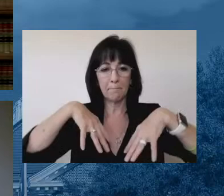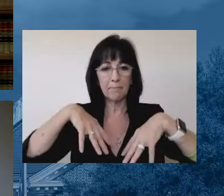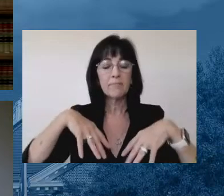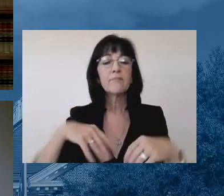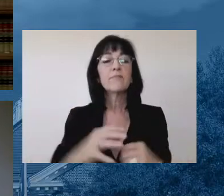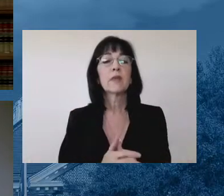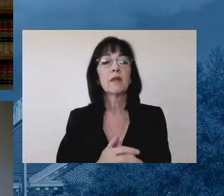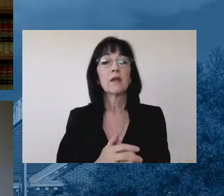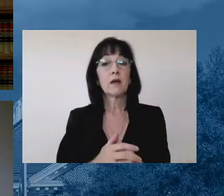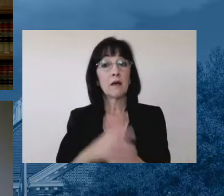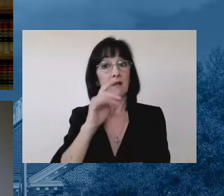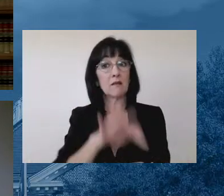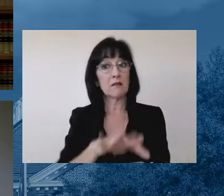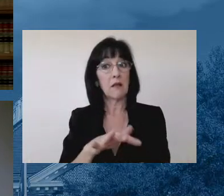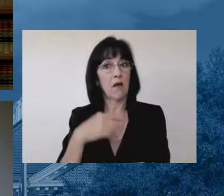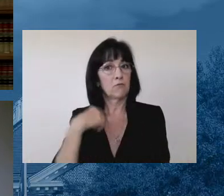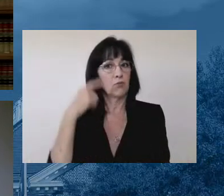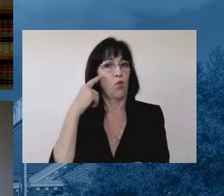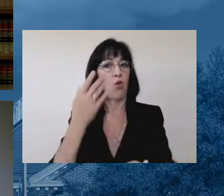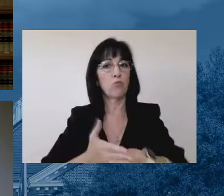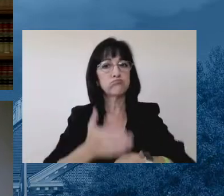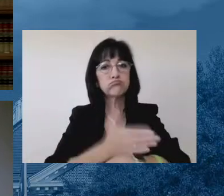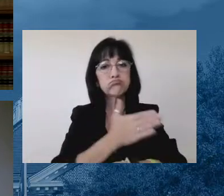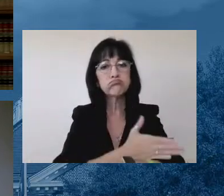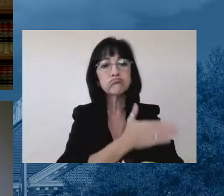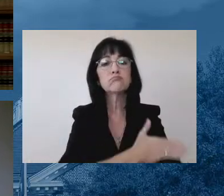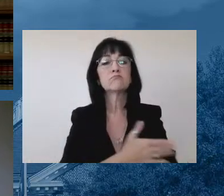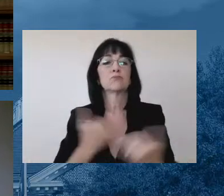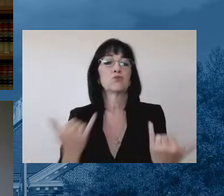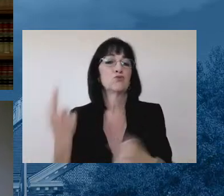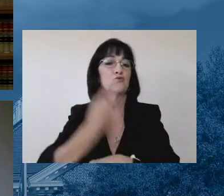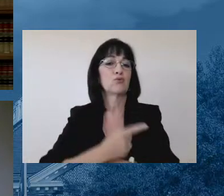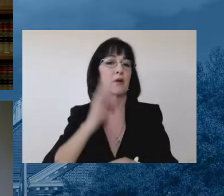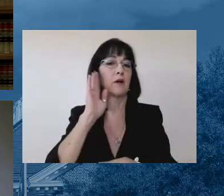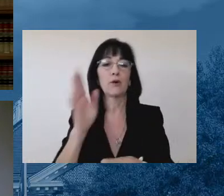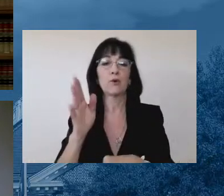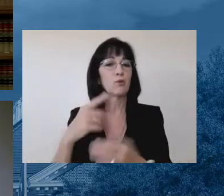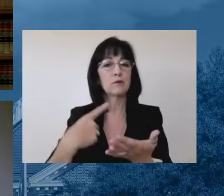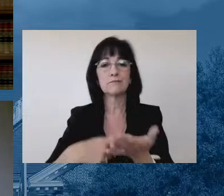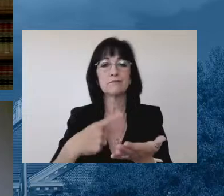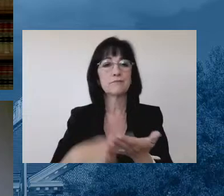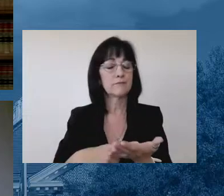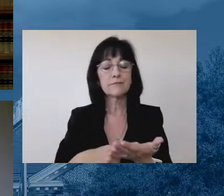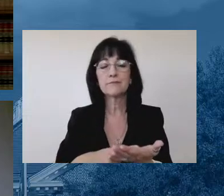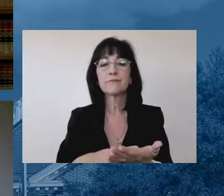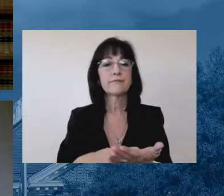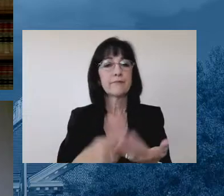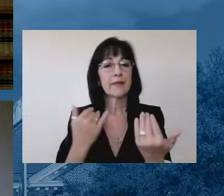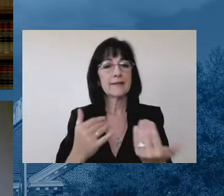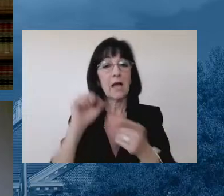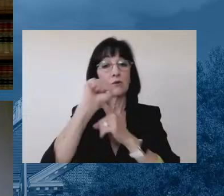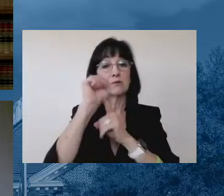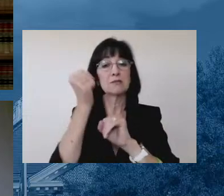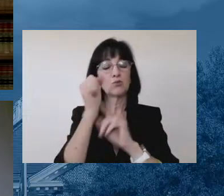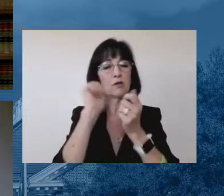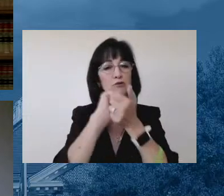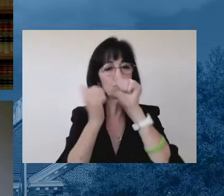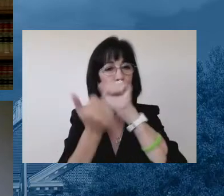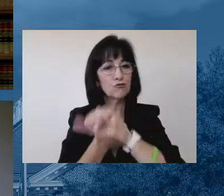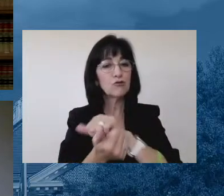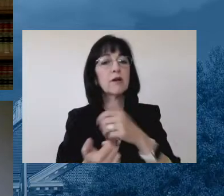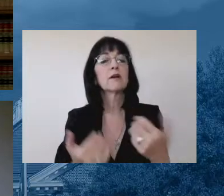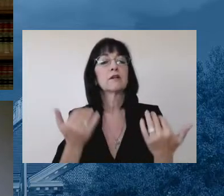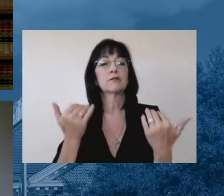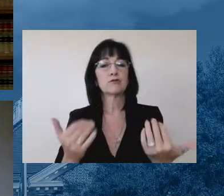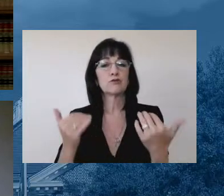the significant change in circumstances with respect to the spread of COVID-19 across Delaware, and in